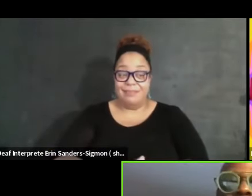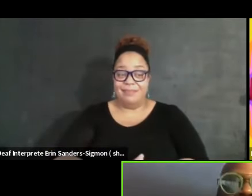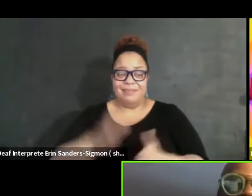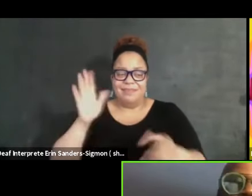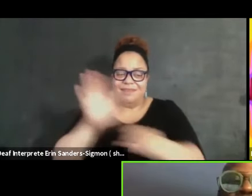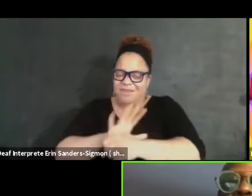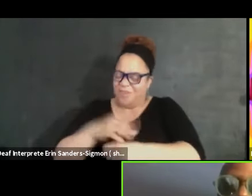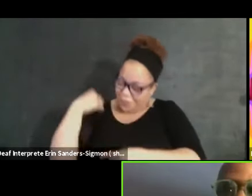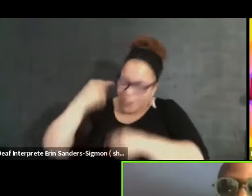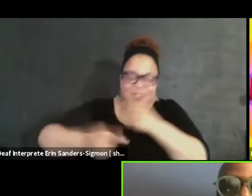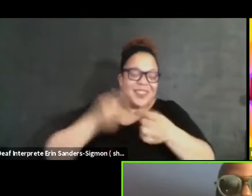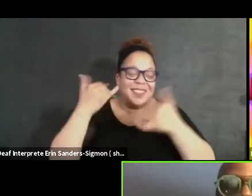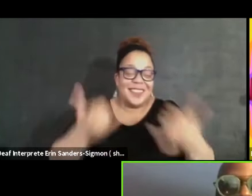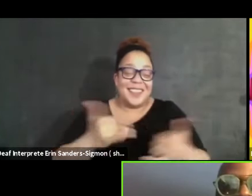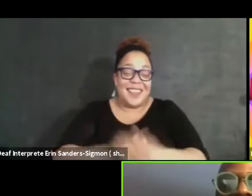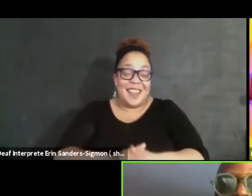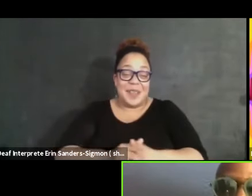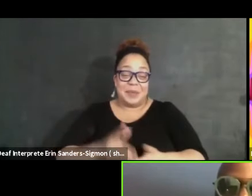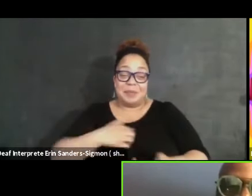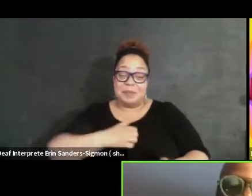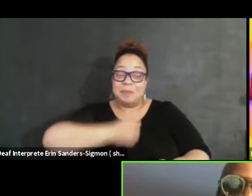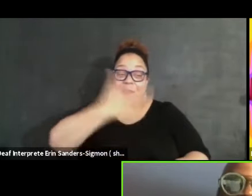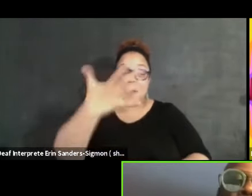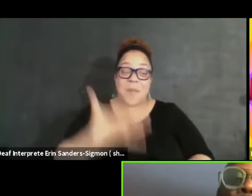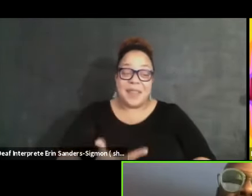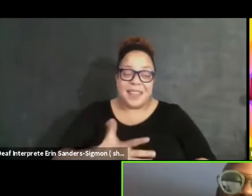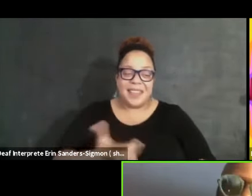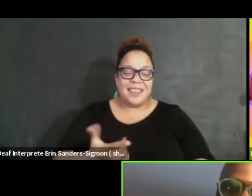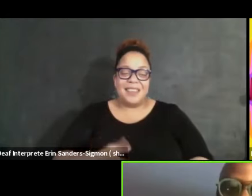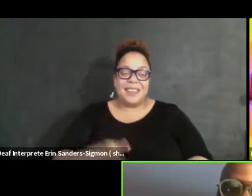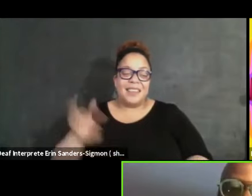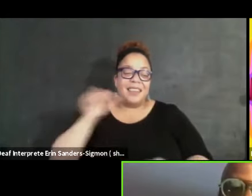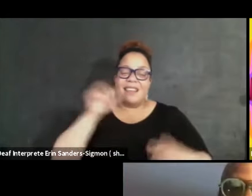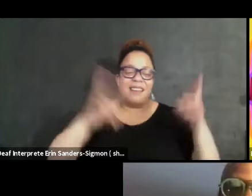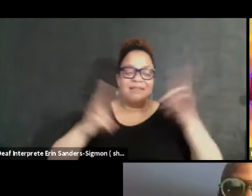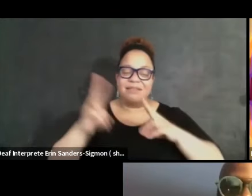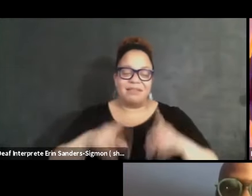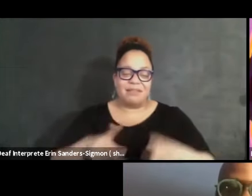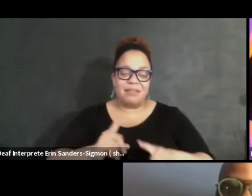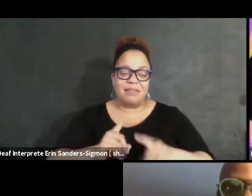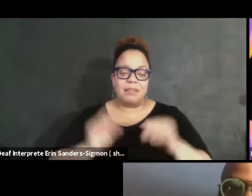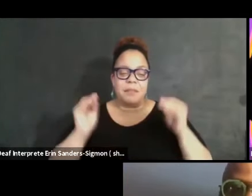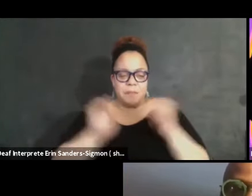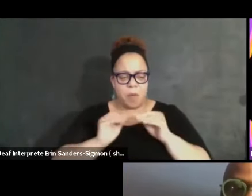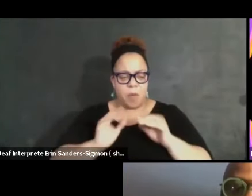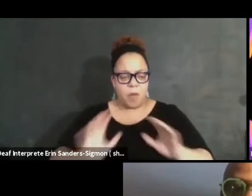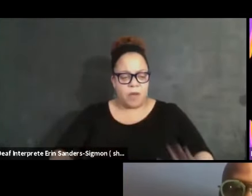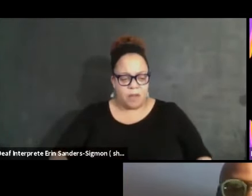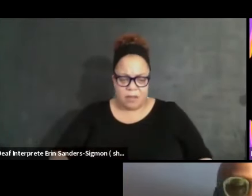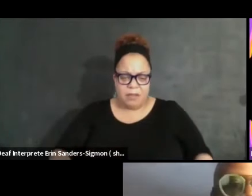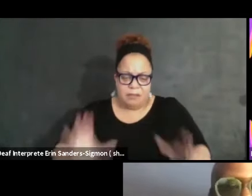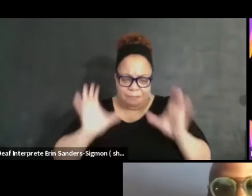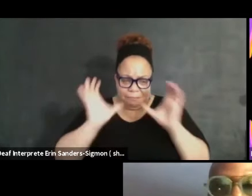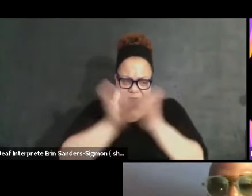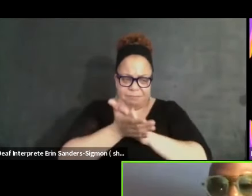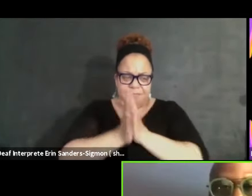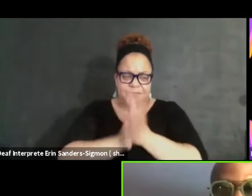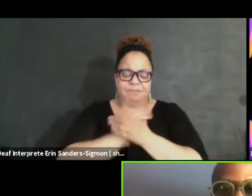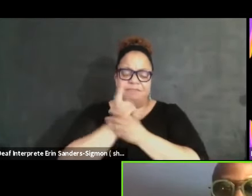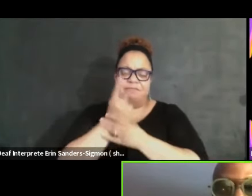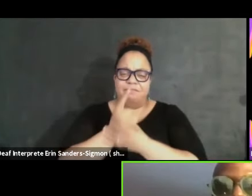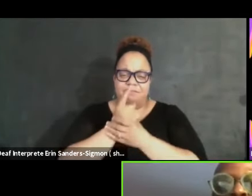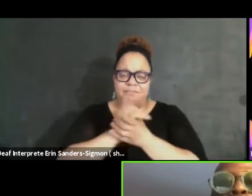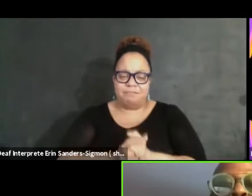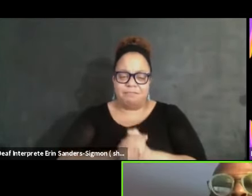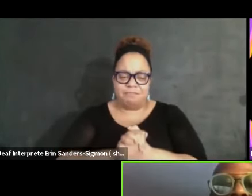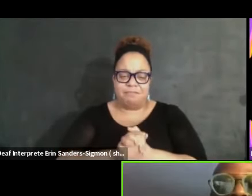not talking across each other, not at each other, but with each other. That's right. Thank you for the chat. Hard